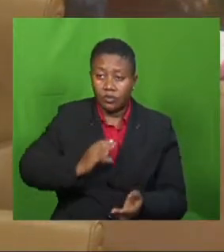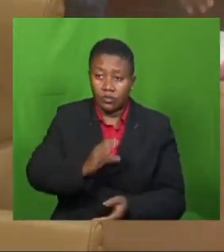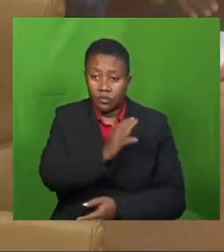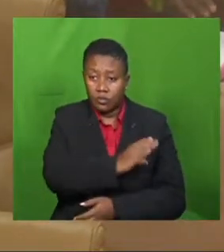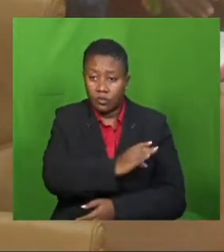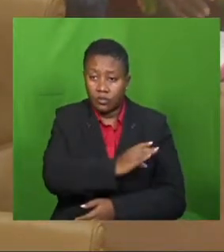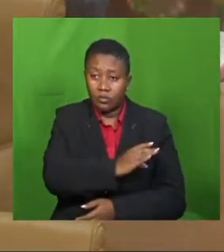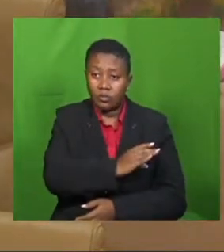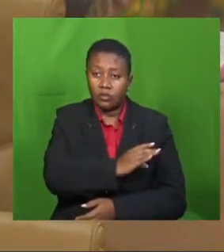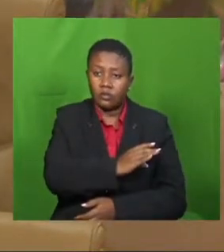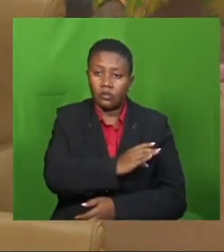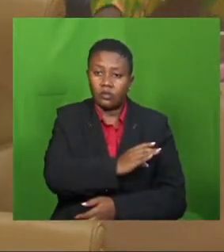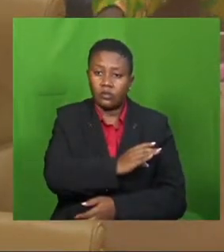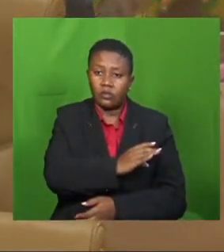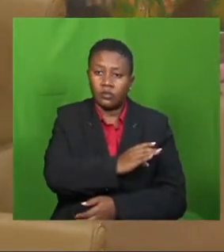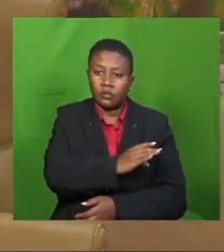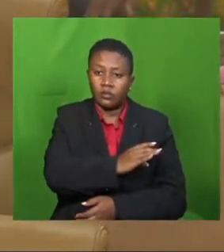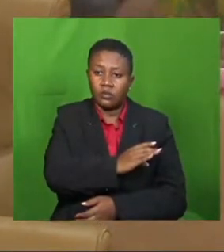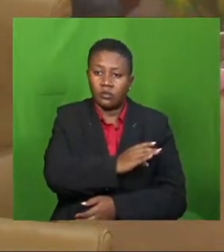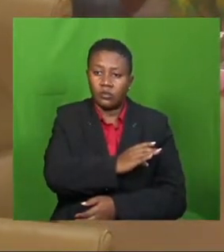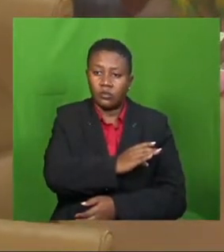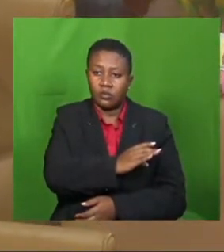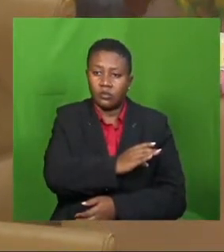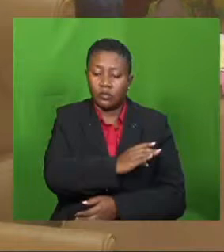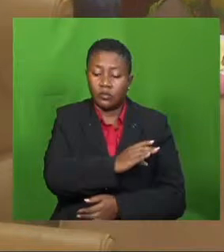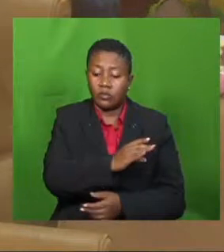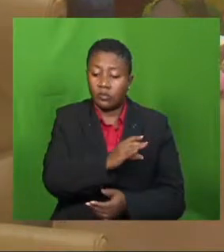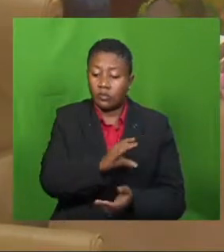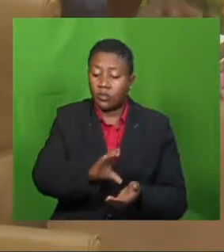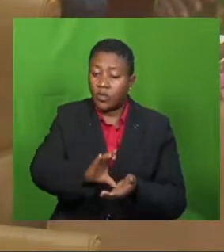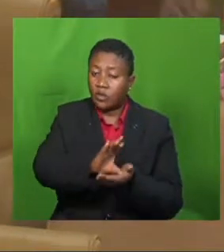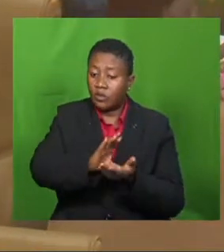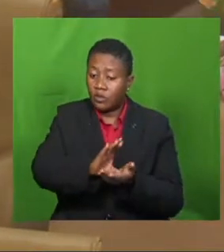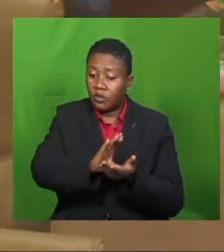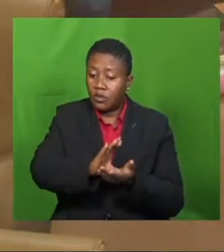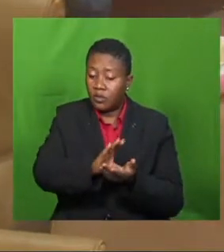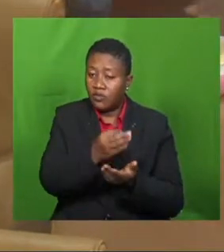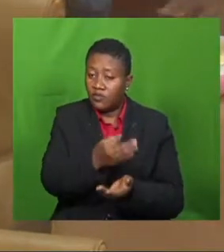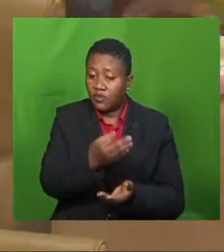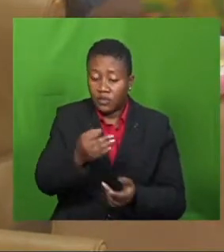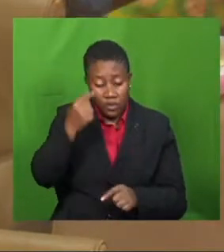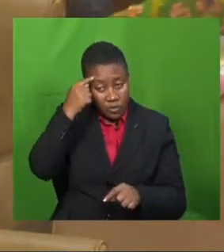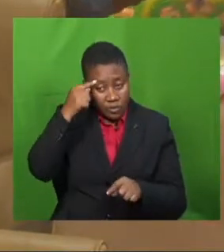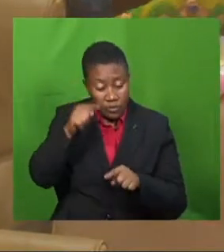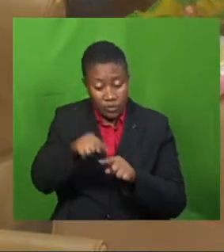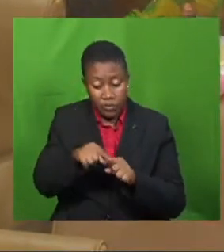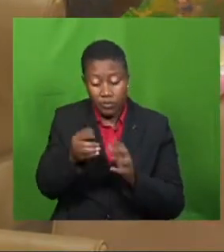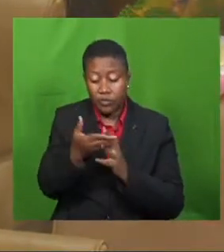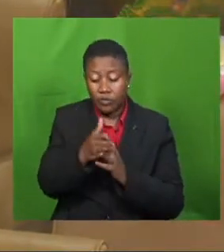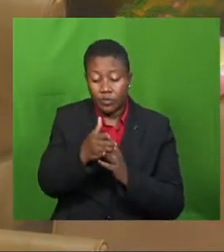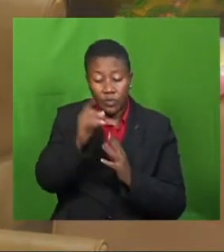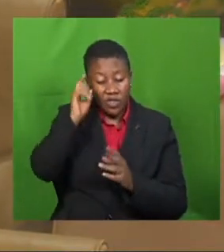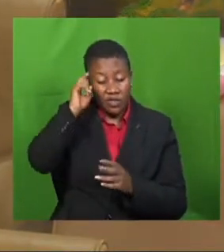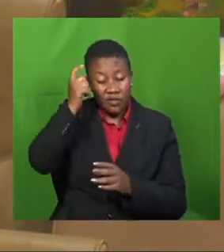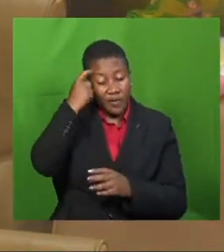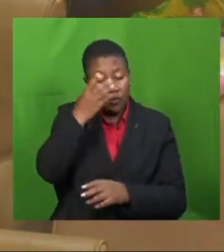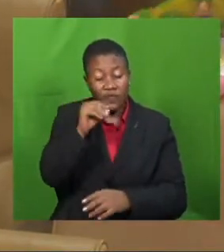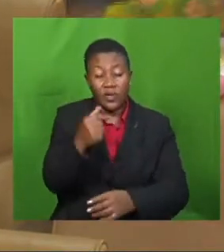Covered Buyers Credit Facility Agreement among the Government of the Republic of Ghana,